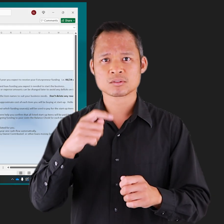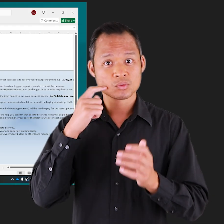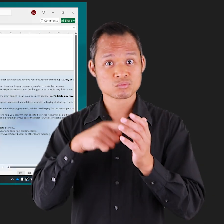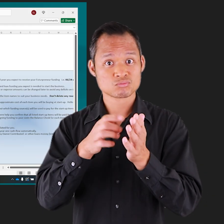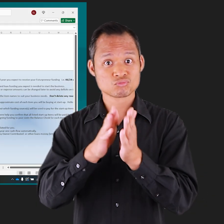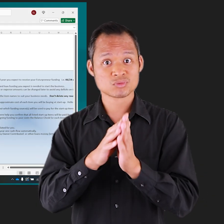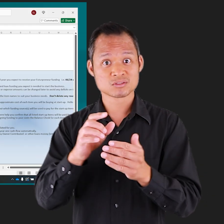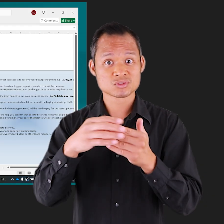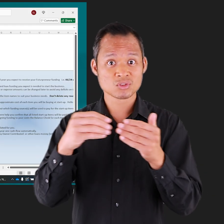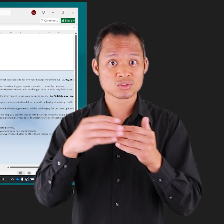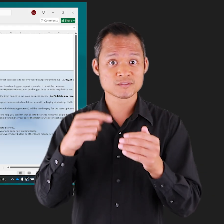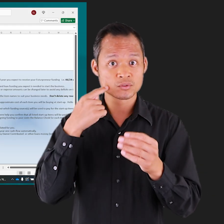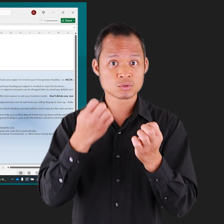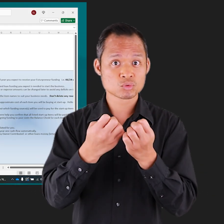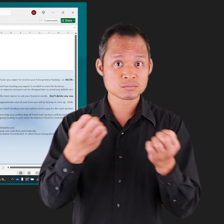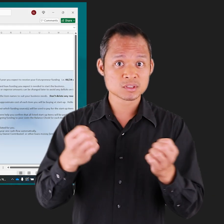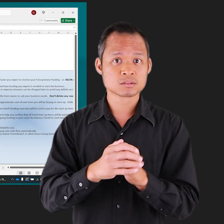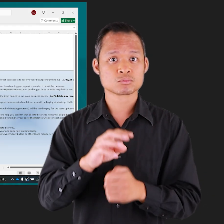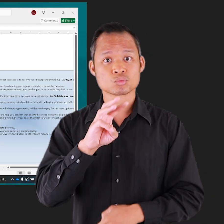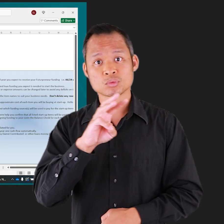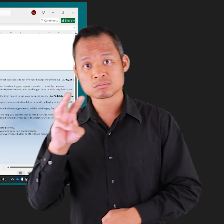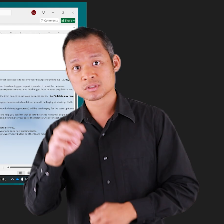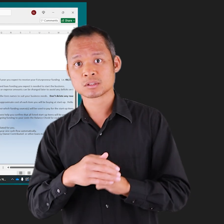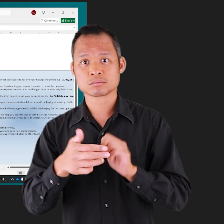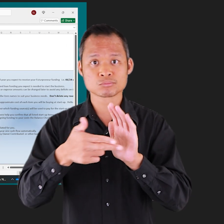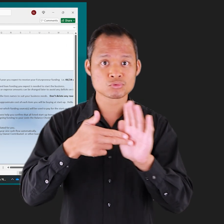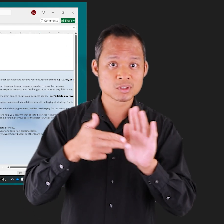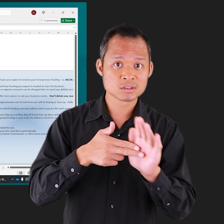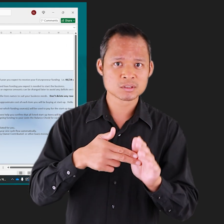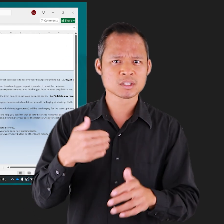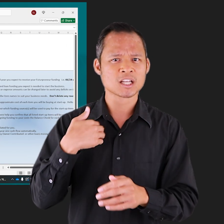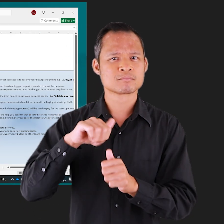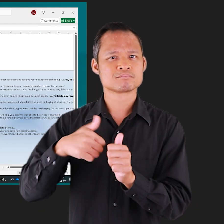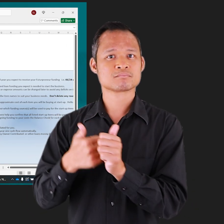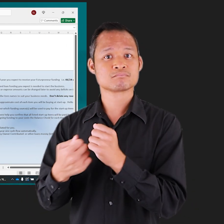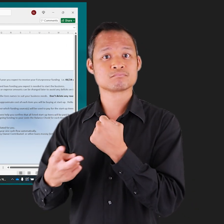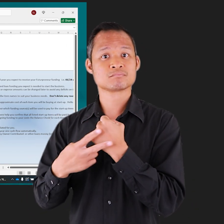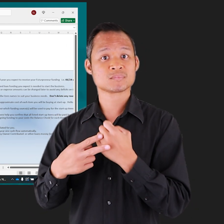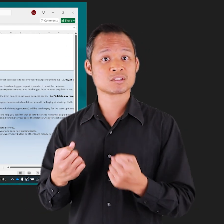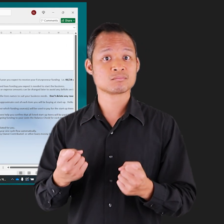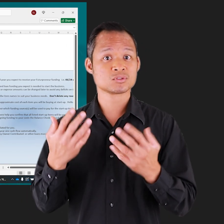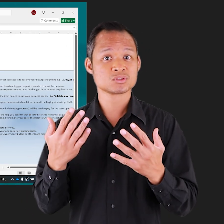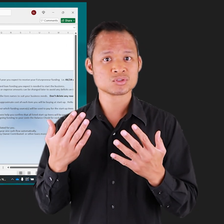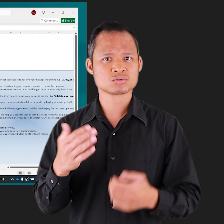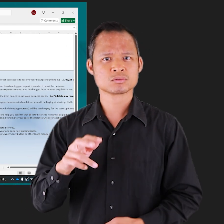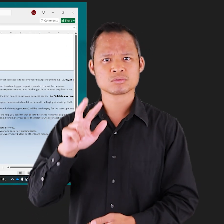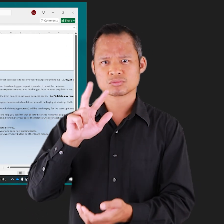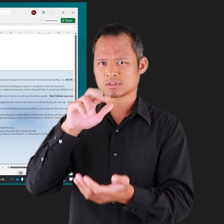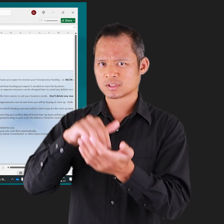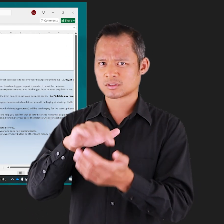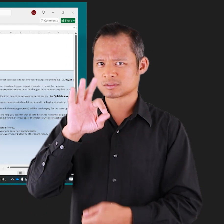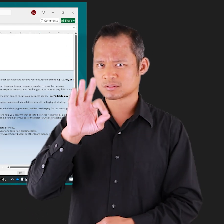mentor. You can see after they have requested the dollars for their equipment, their website and branding, and inventory, they have a working capital